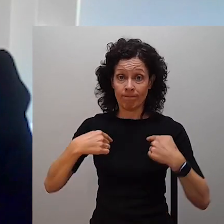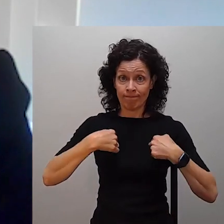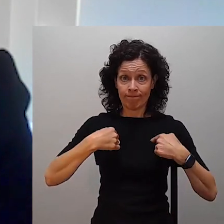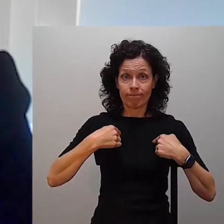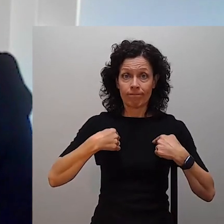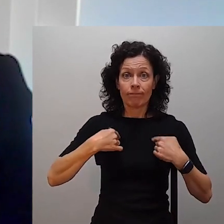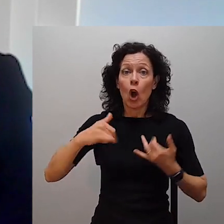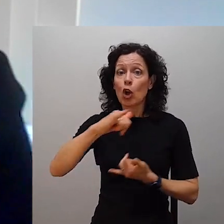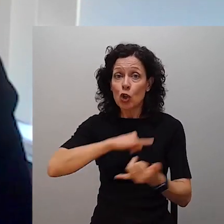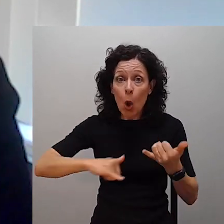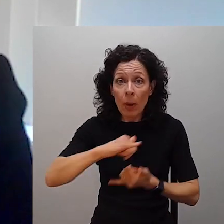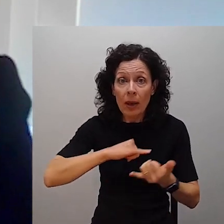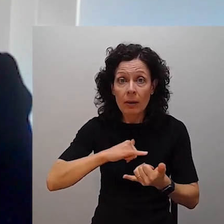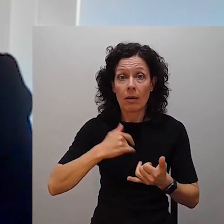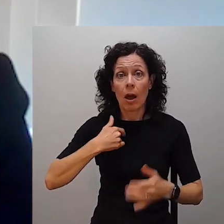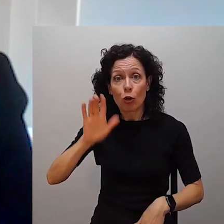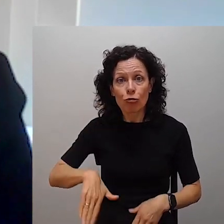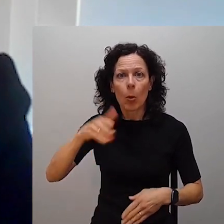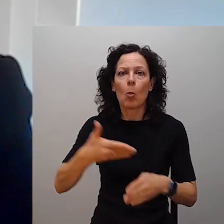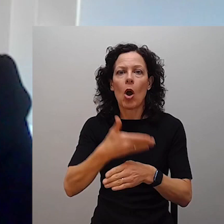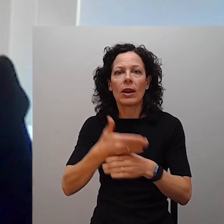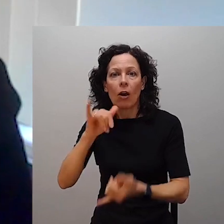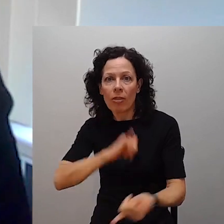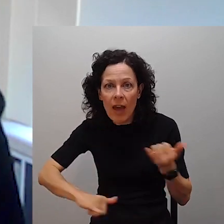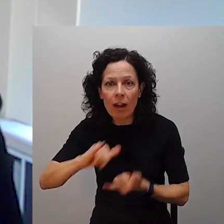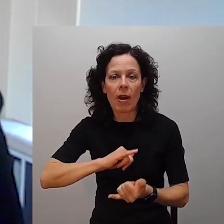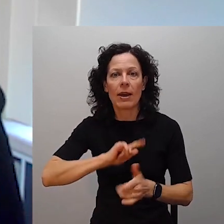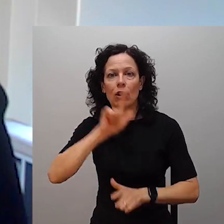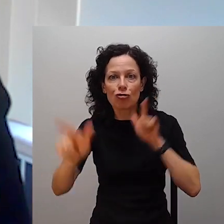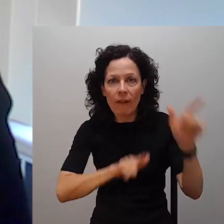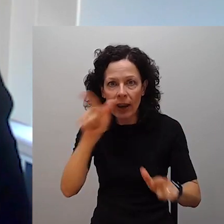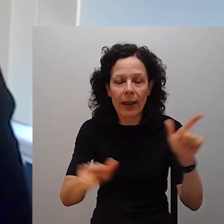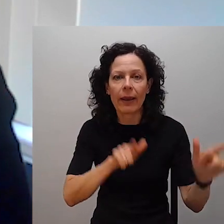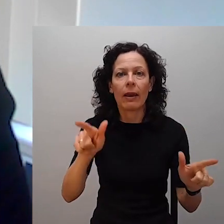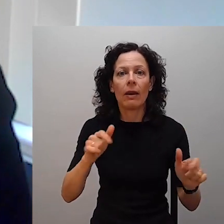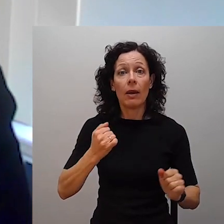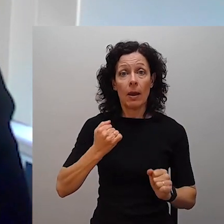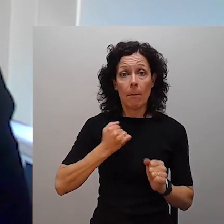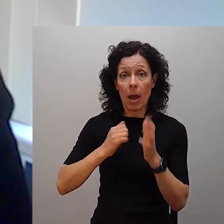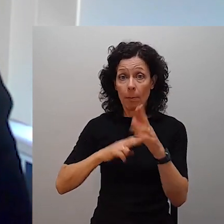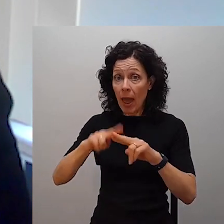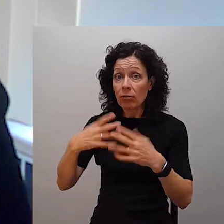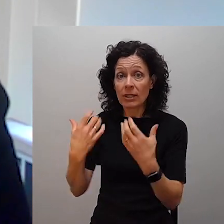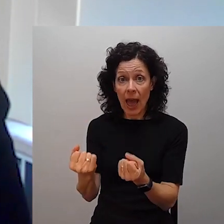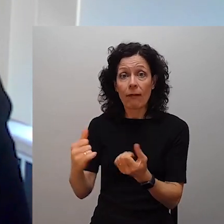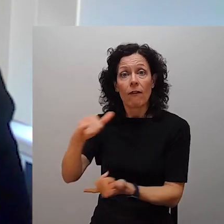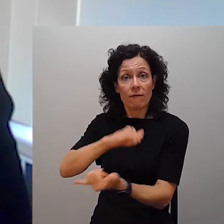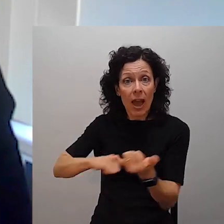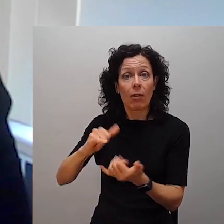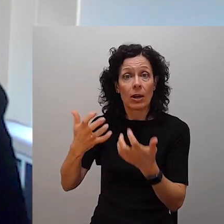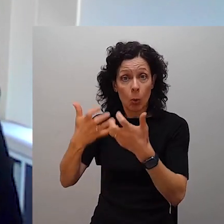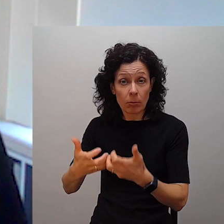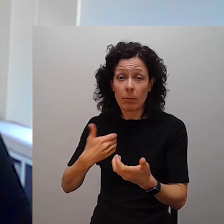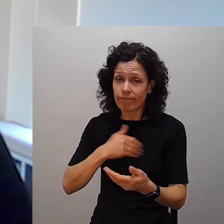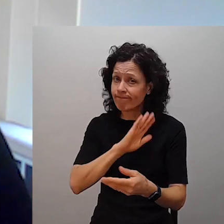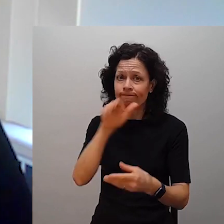is a showman, who grew up working on the fairground, who grew up travelling, whose parents had fairground equipment and was very much involved in